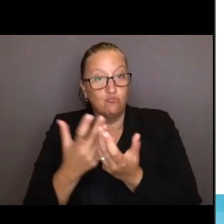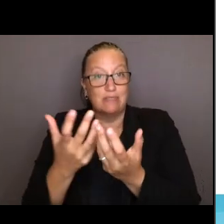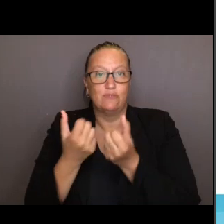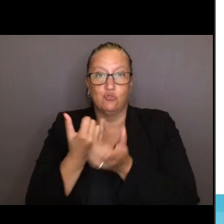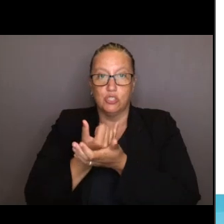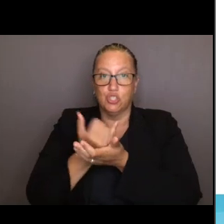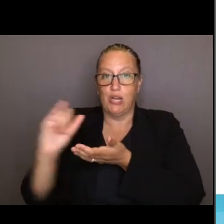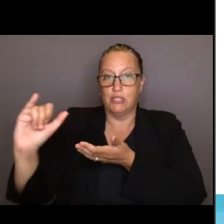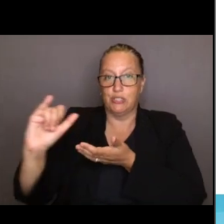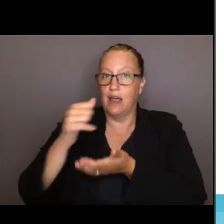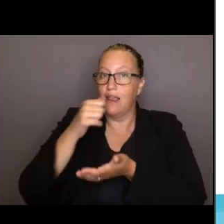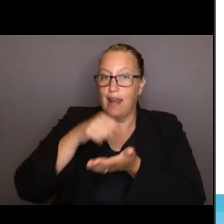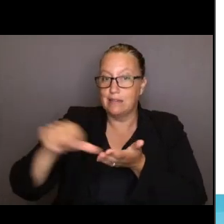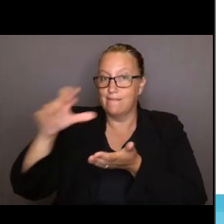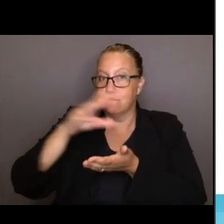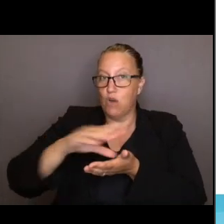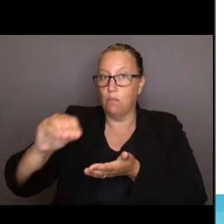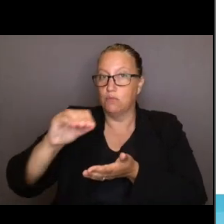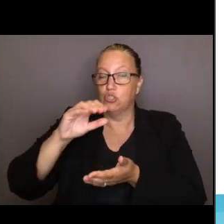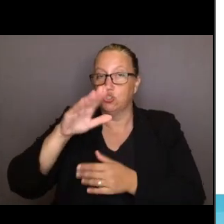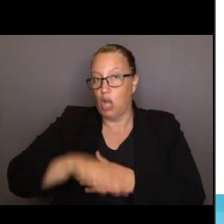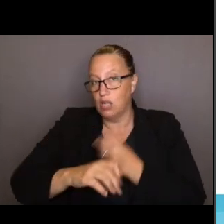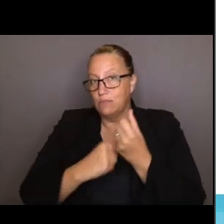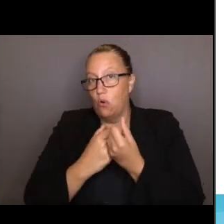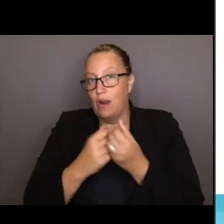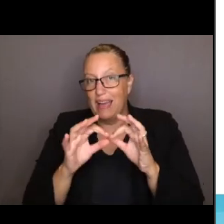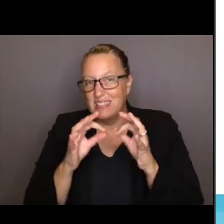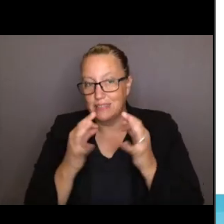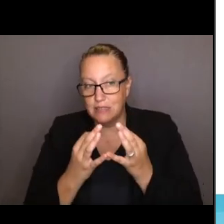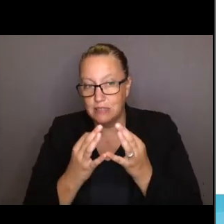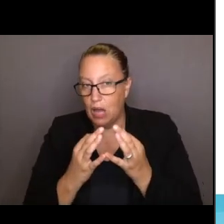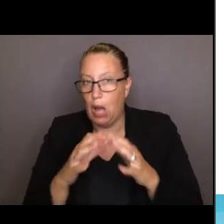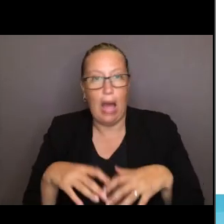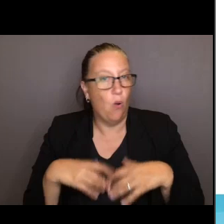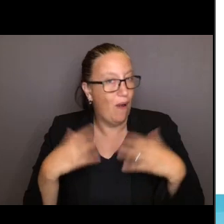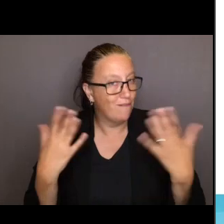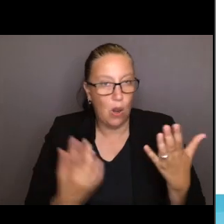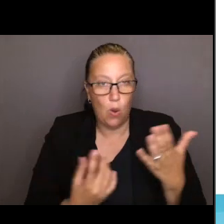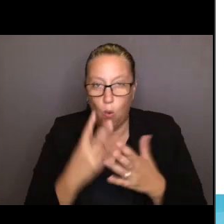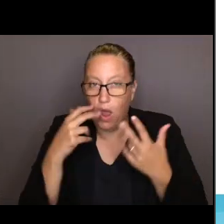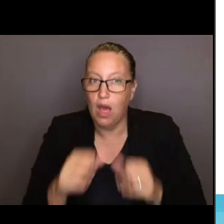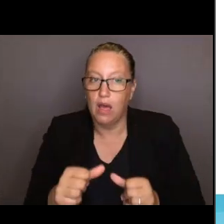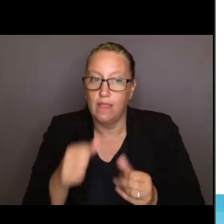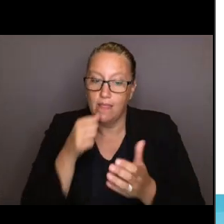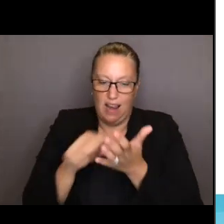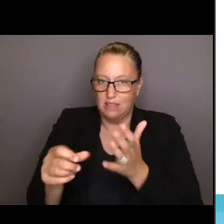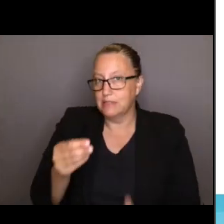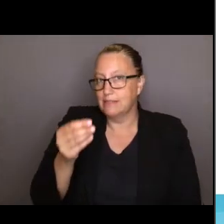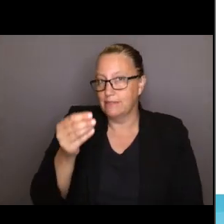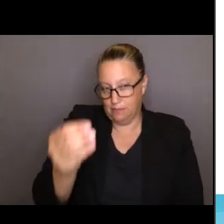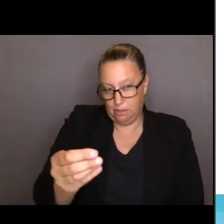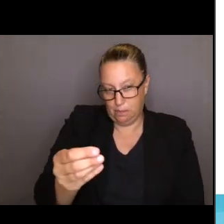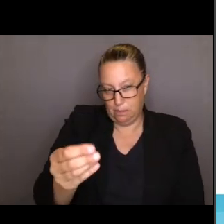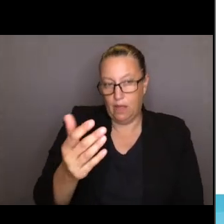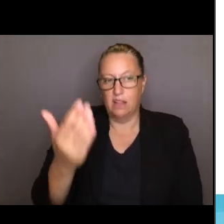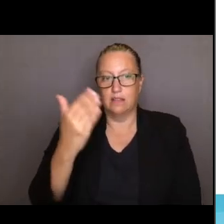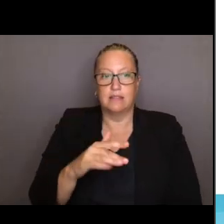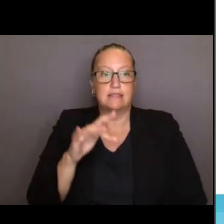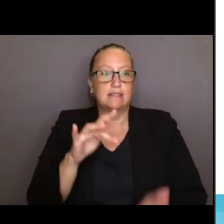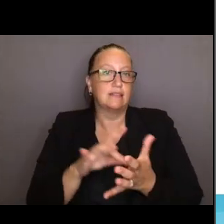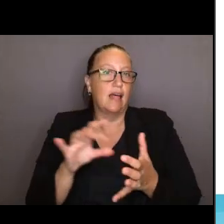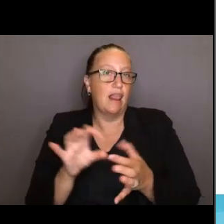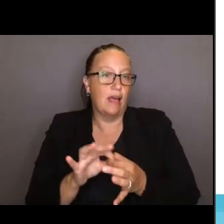child support agency. However, that rejection looks like, that letter has still been given. And then Centrelink is going to